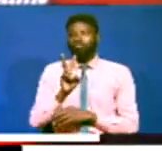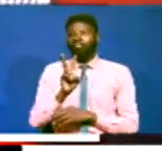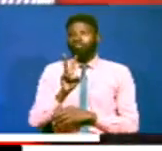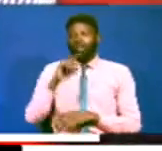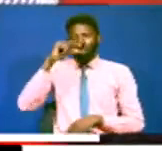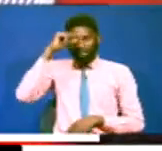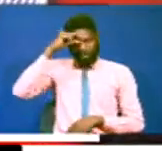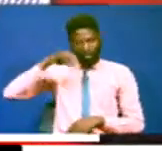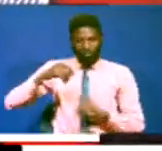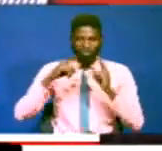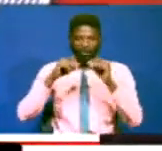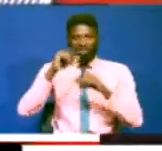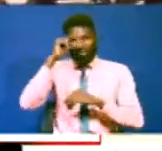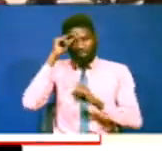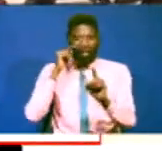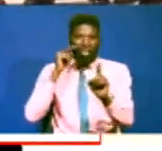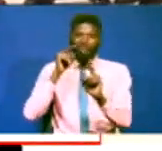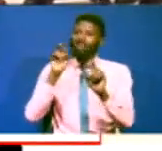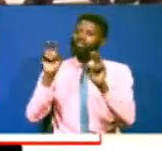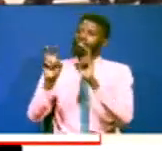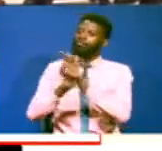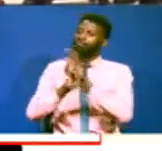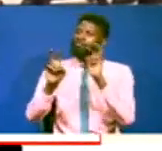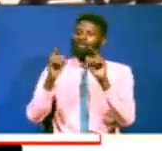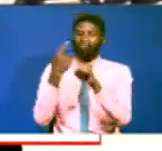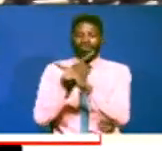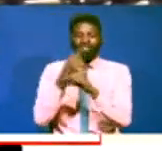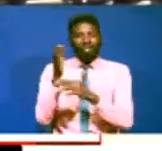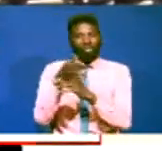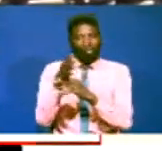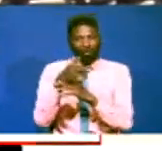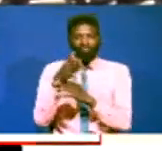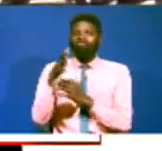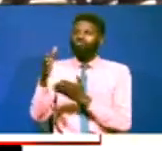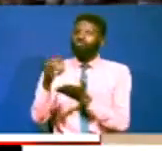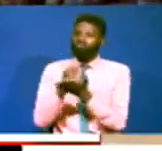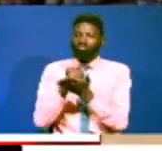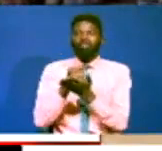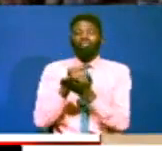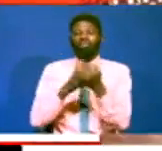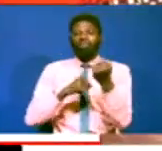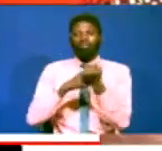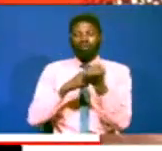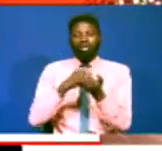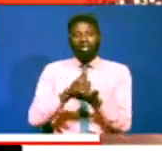for scholarships in various embassies that will see the young brains realize their dreams.